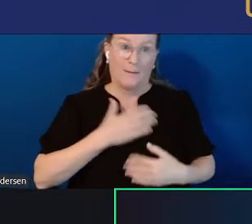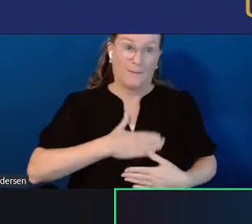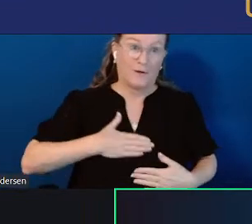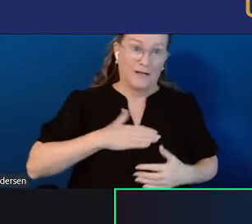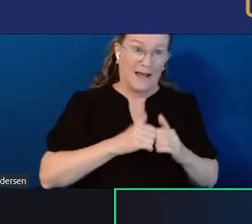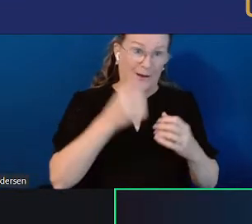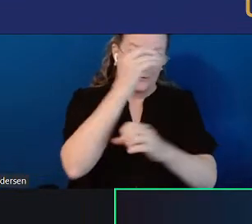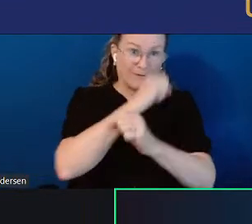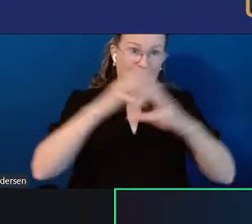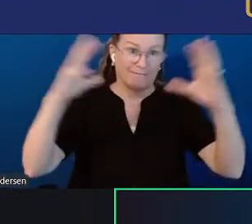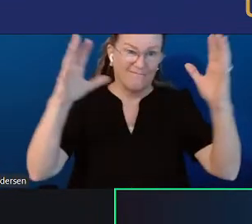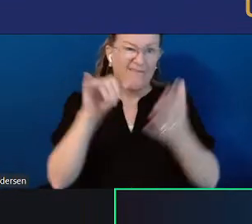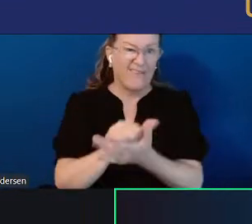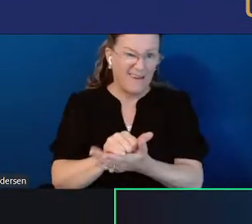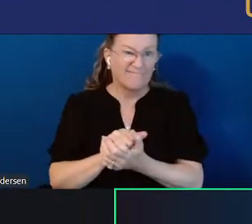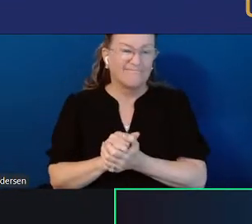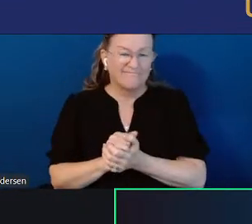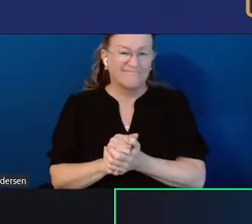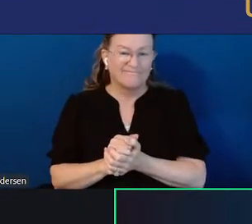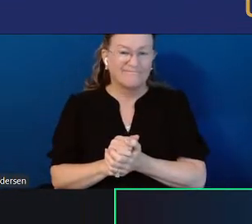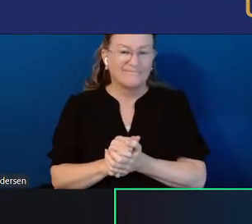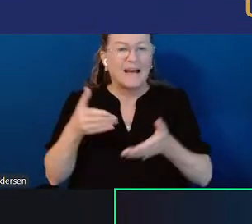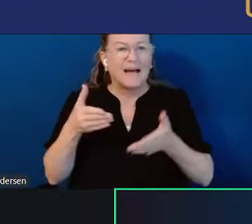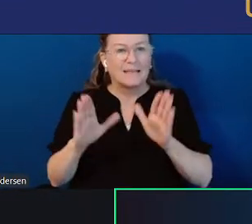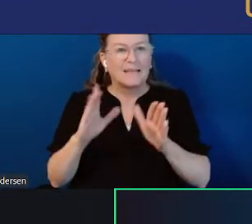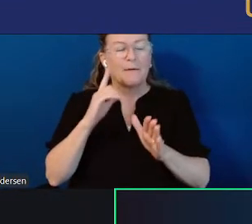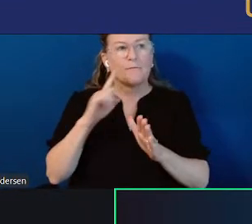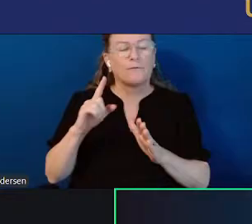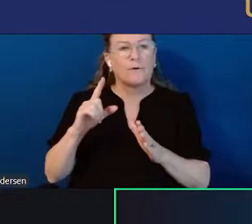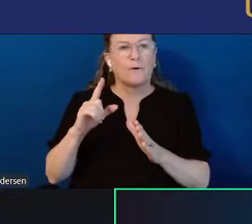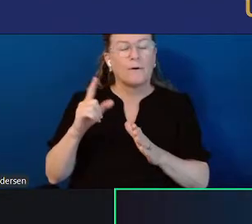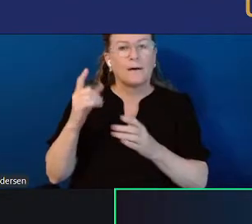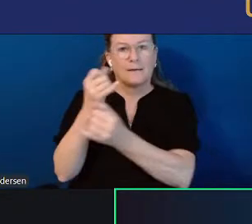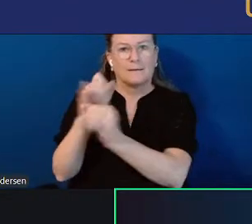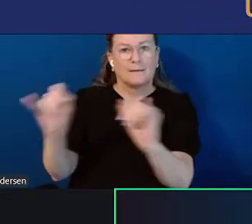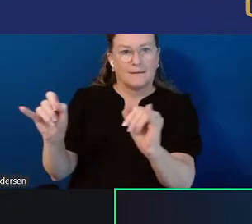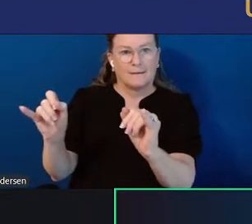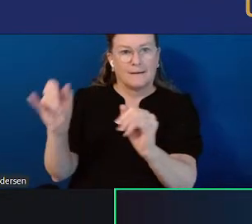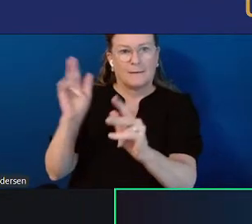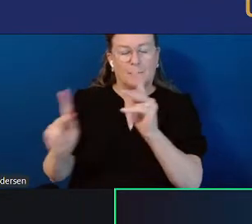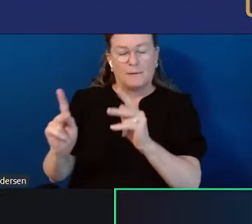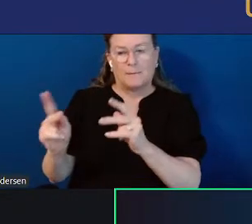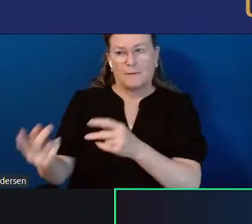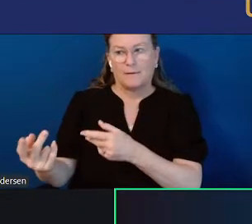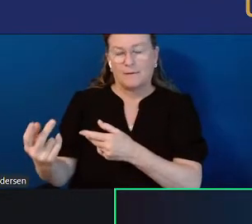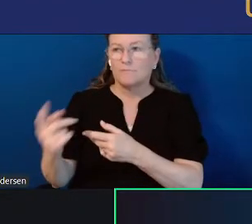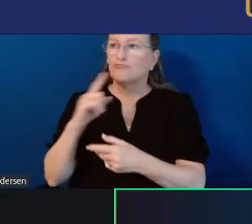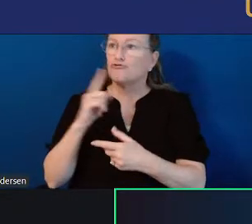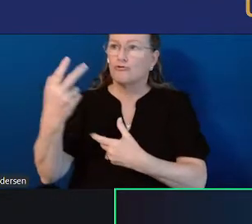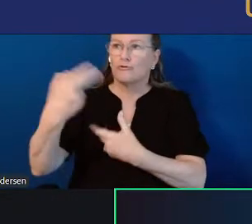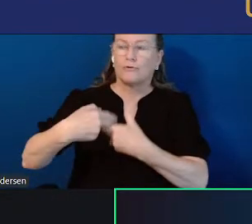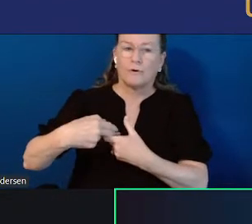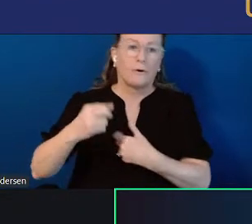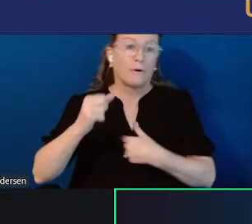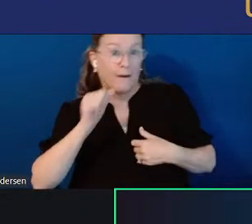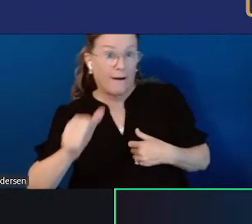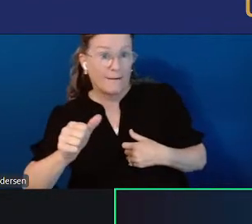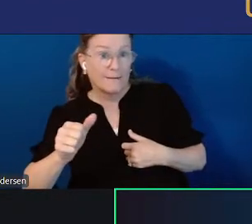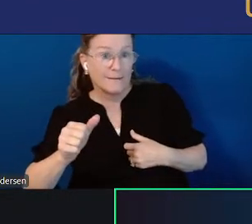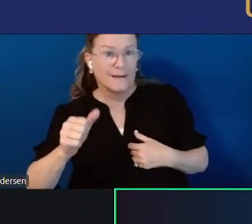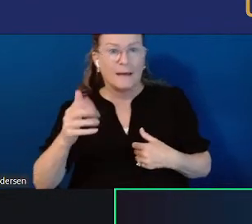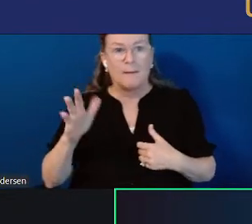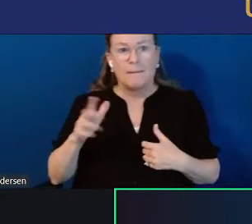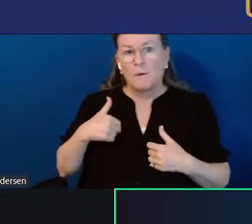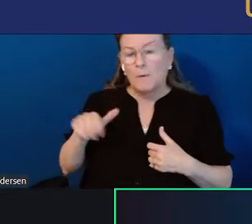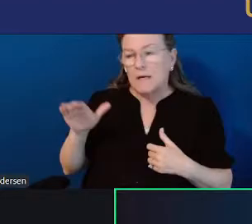you're thinking about that and allowing for ownership and people to kind of opt in. And we may need to nudge a couple